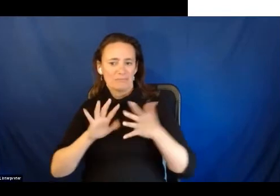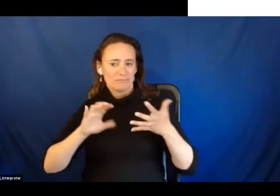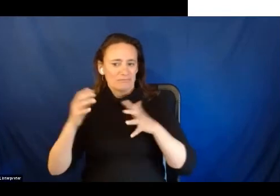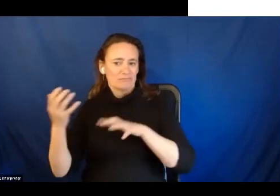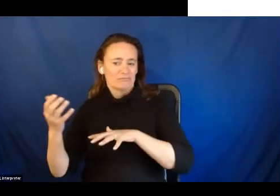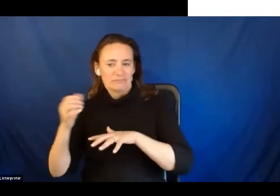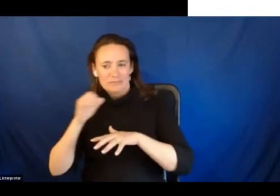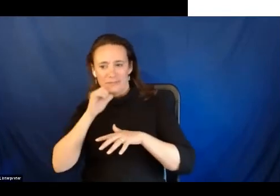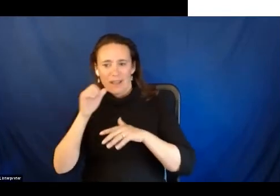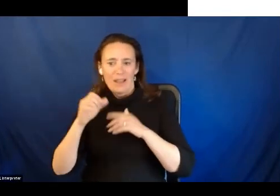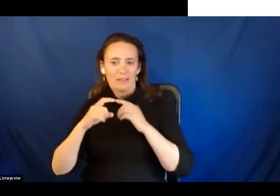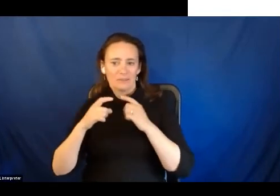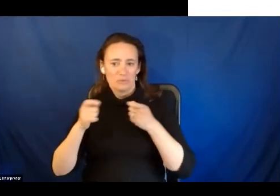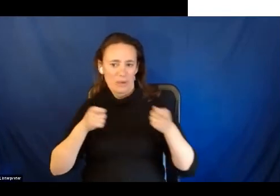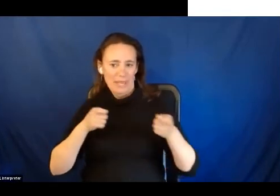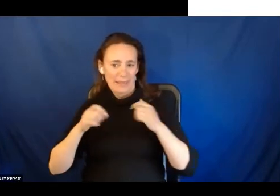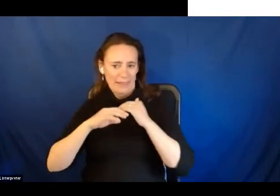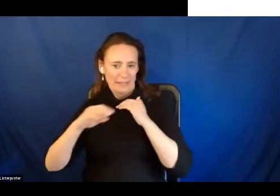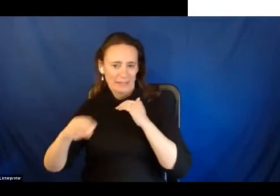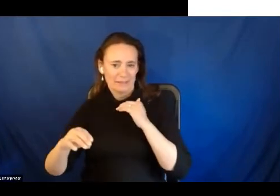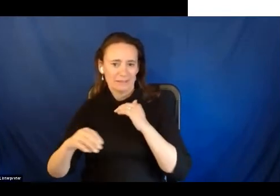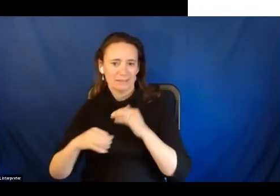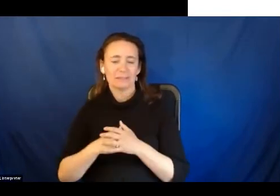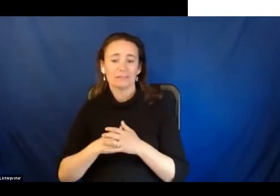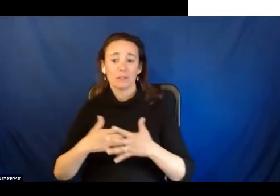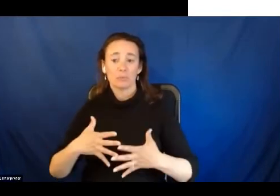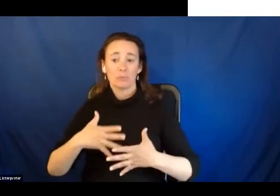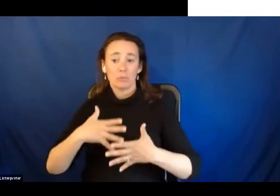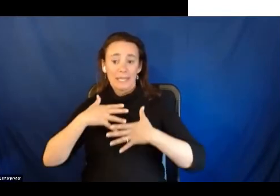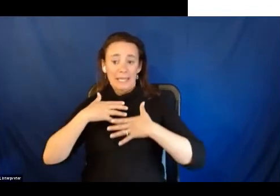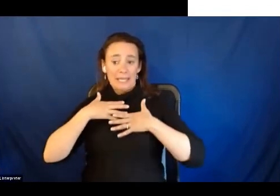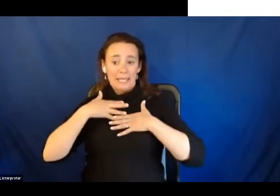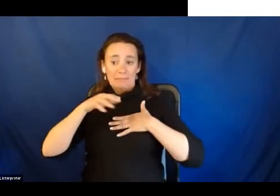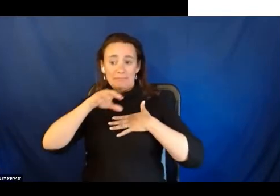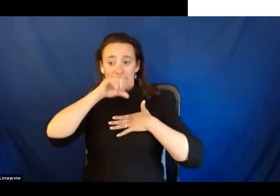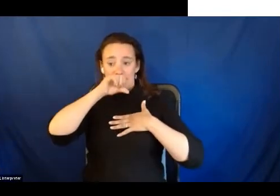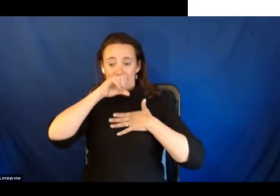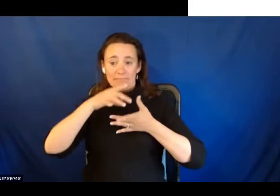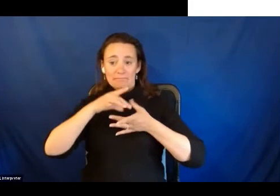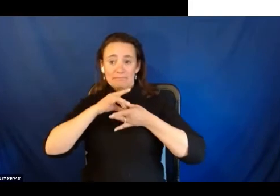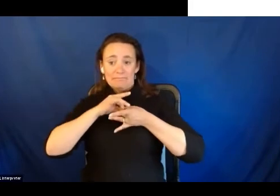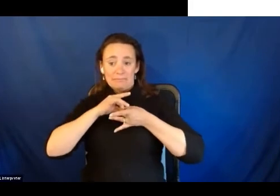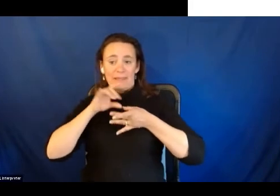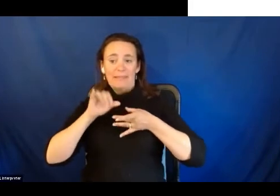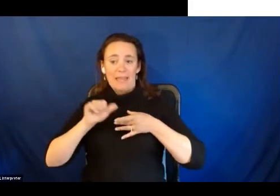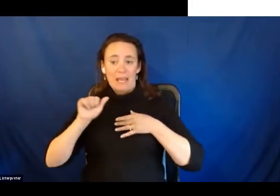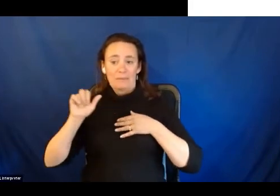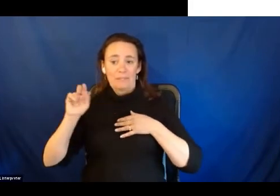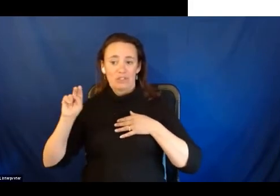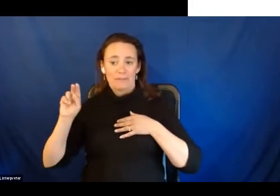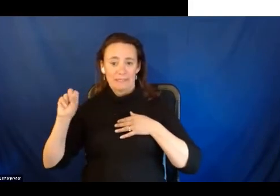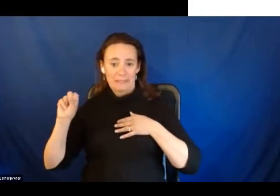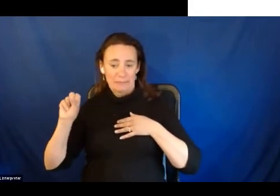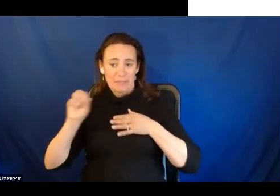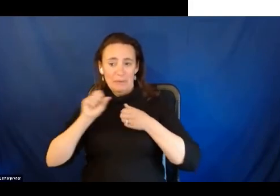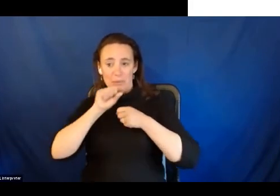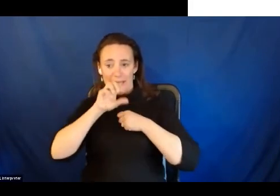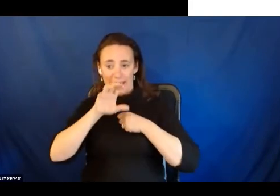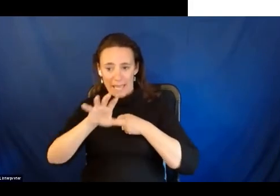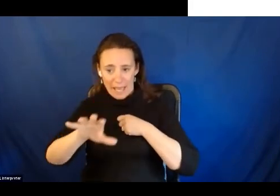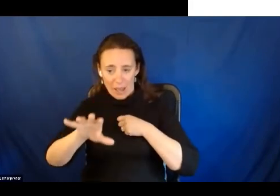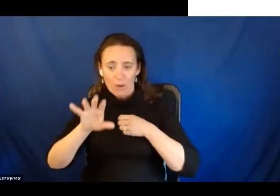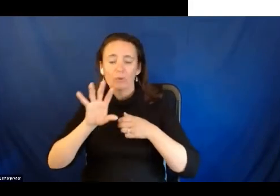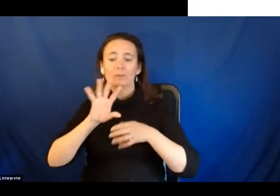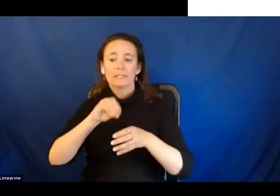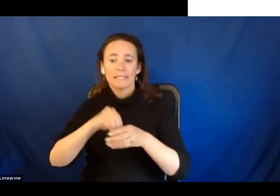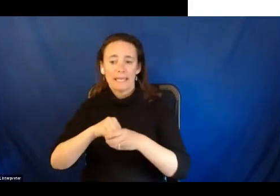engages that sympathetic nervous system, and breathing out engages the parasympathetic nervous system. So breathing